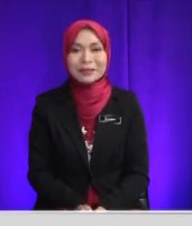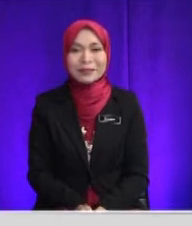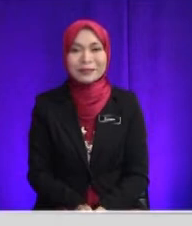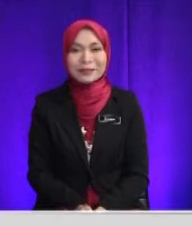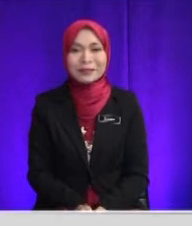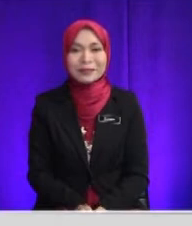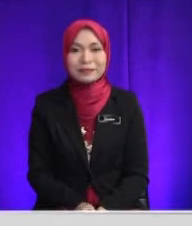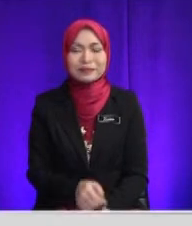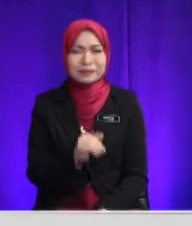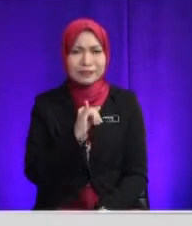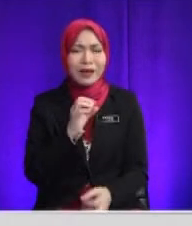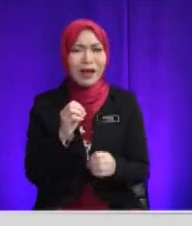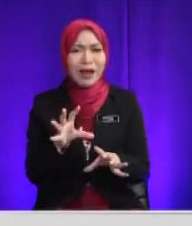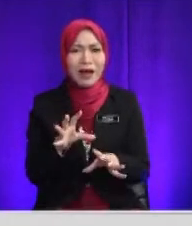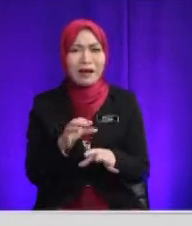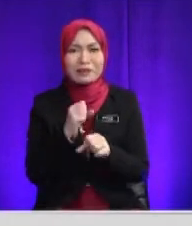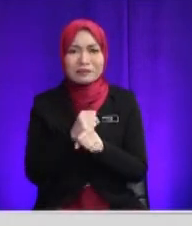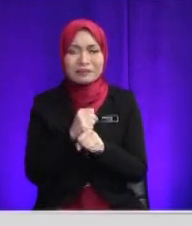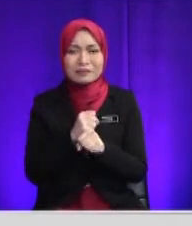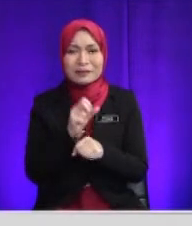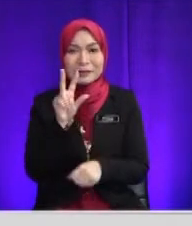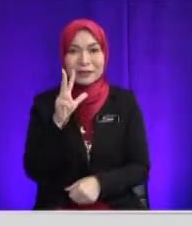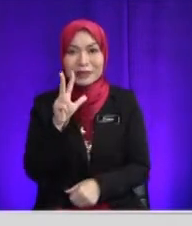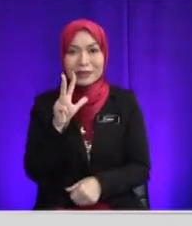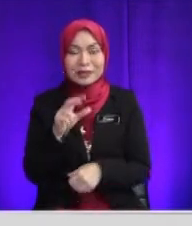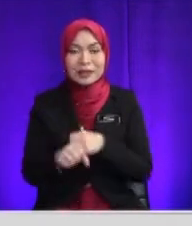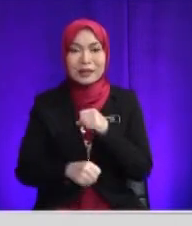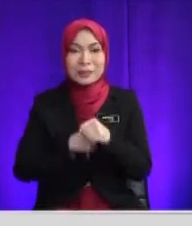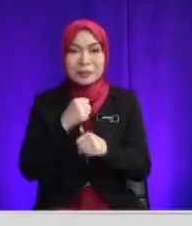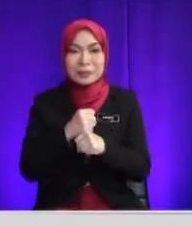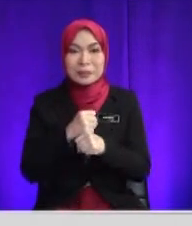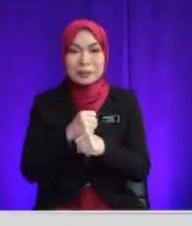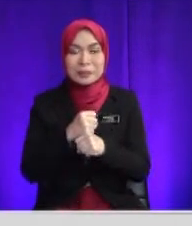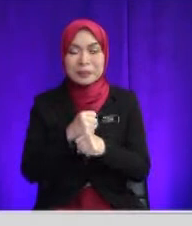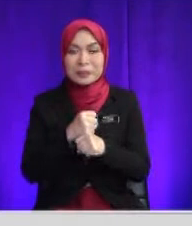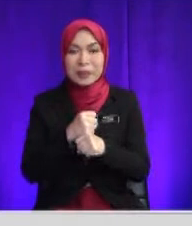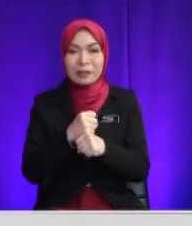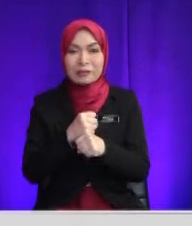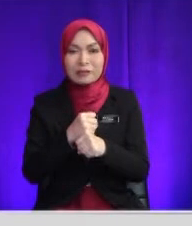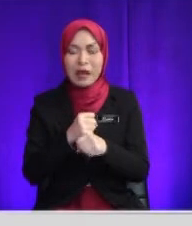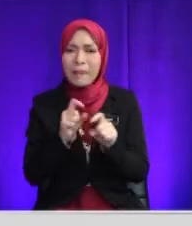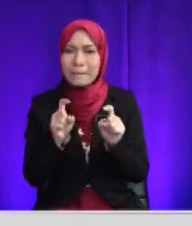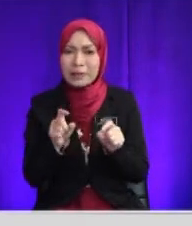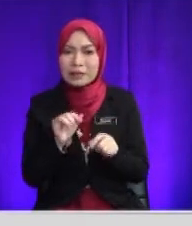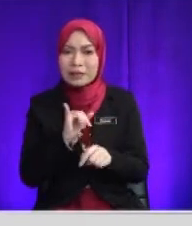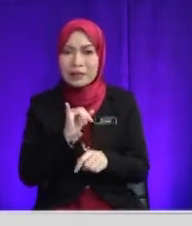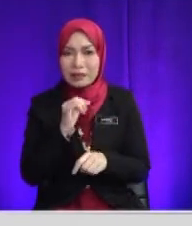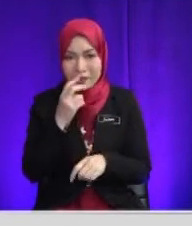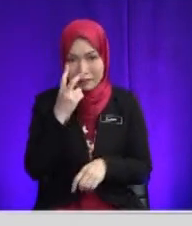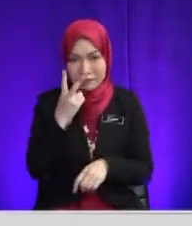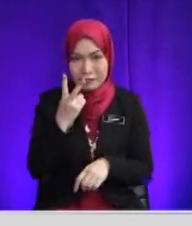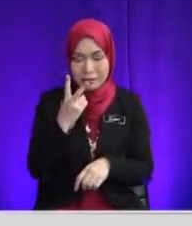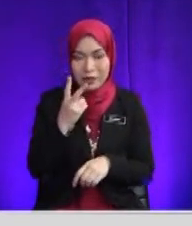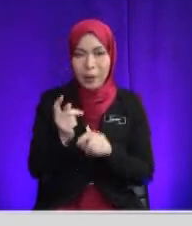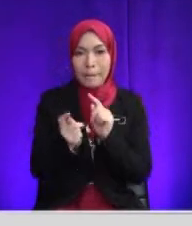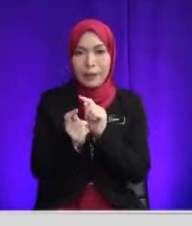I've been in the police force for 30 years, and of course I've seen some big changes in that time. There have always been risks